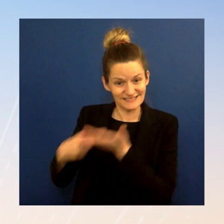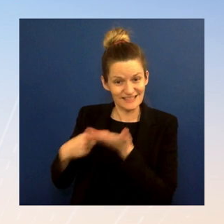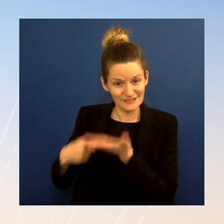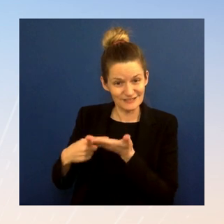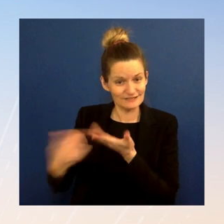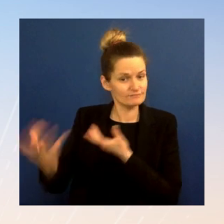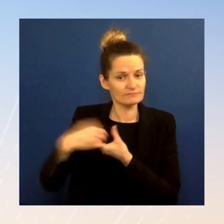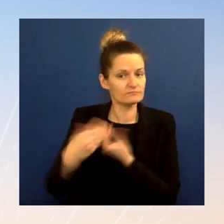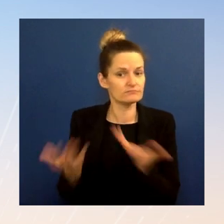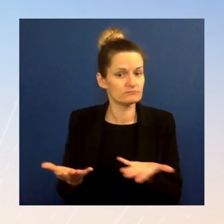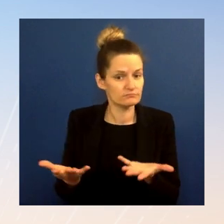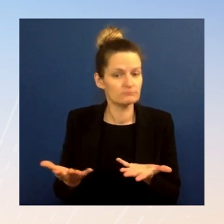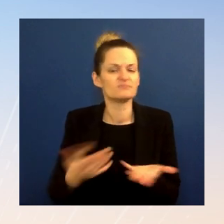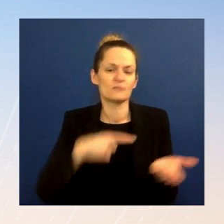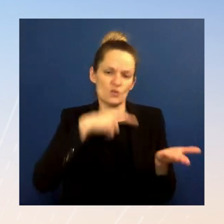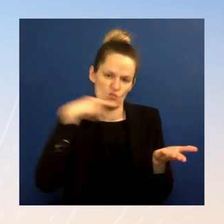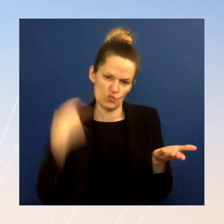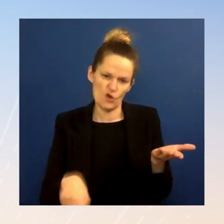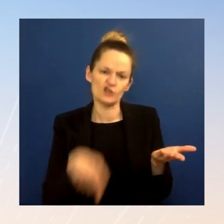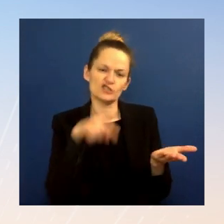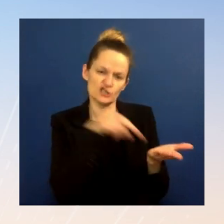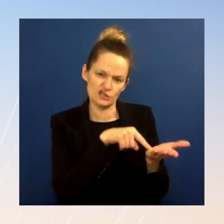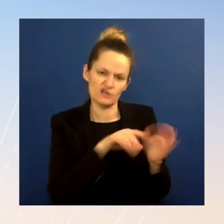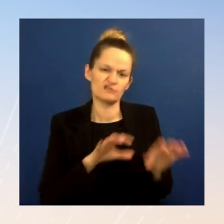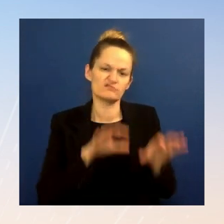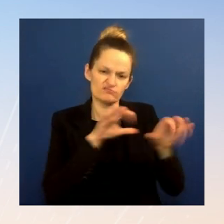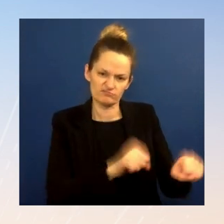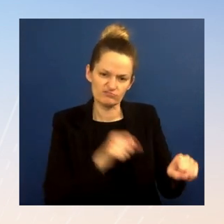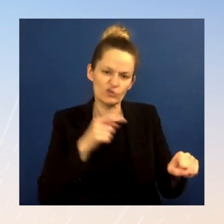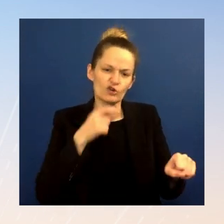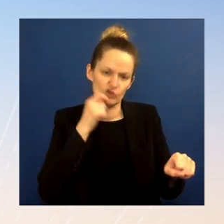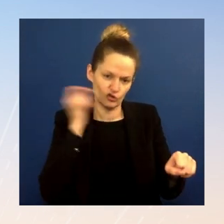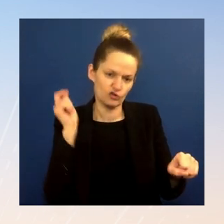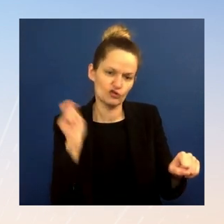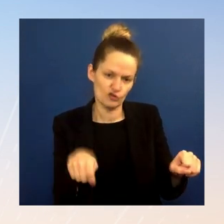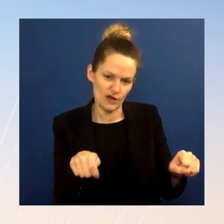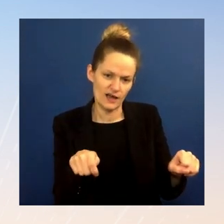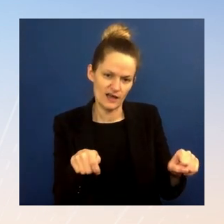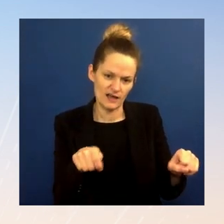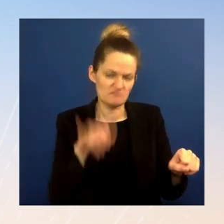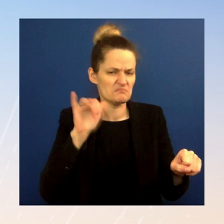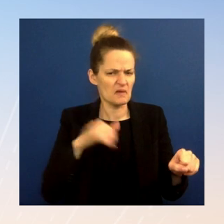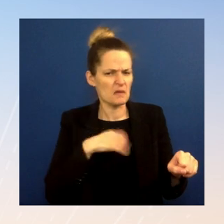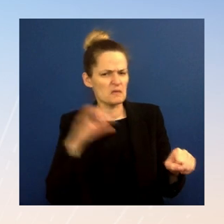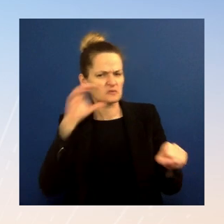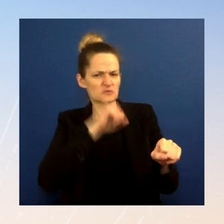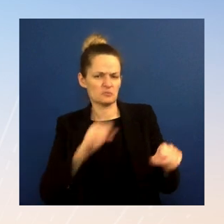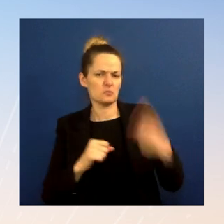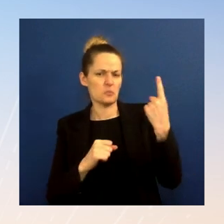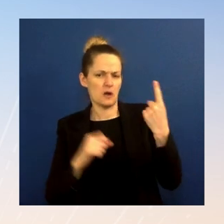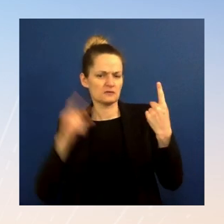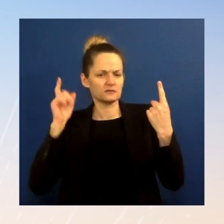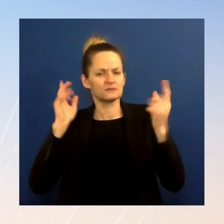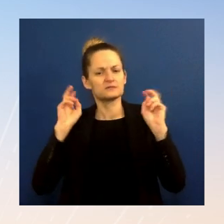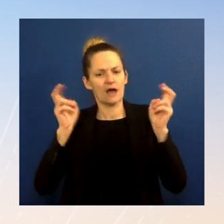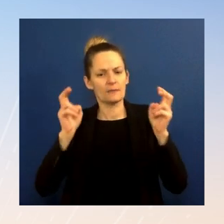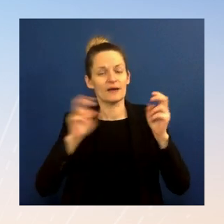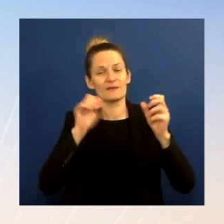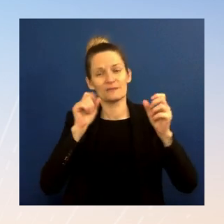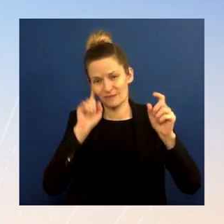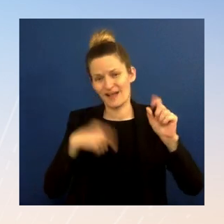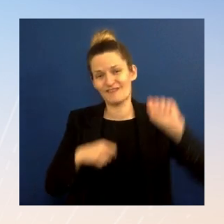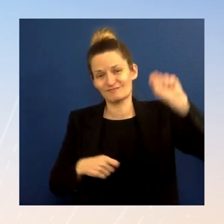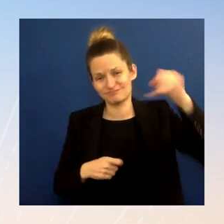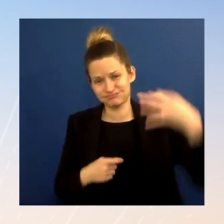this meeting would as well, because there are obviously a range of issues that we continue to discuss with the Chinese, and the President discusses,